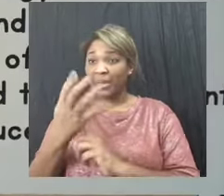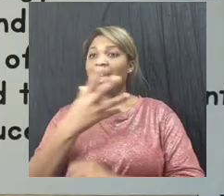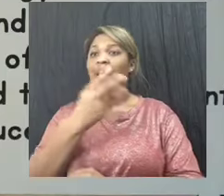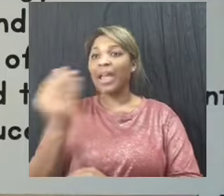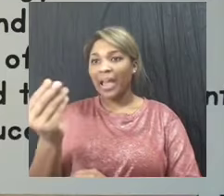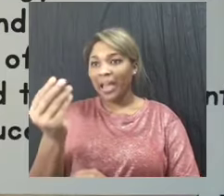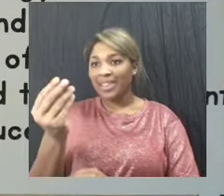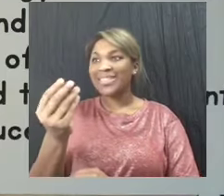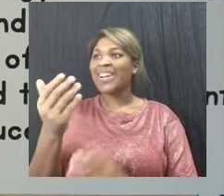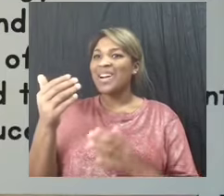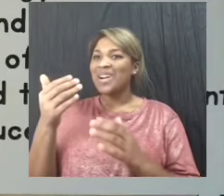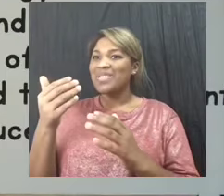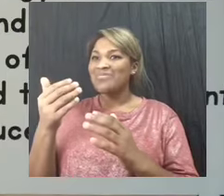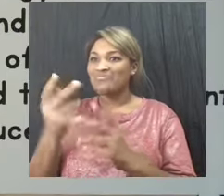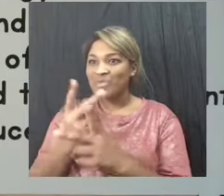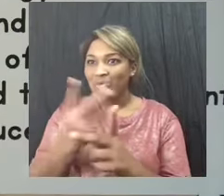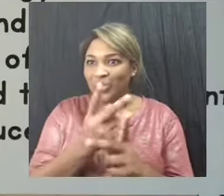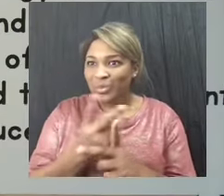reproduce.